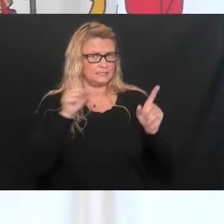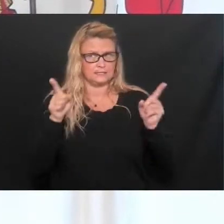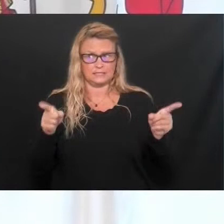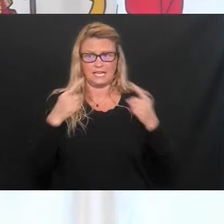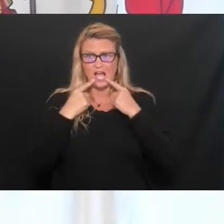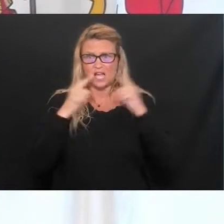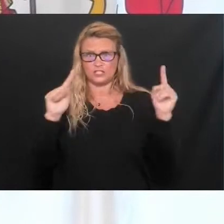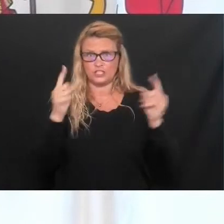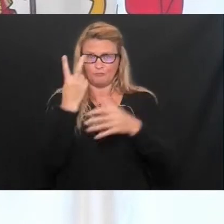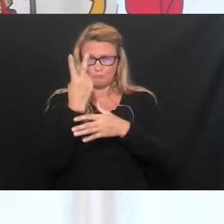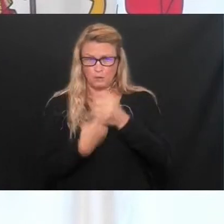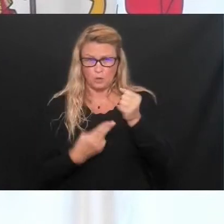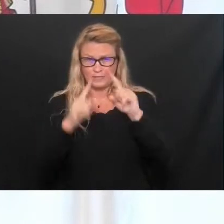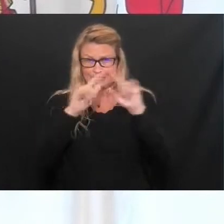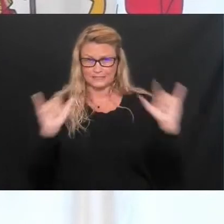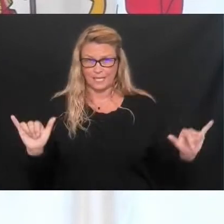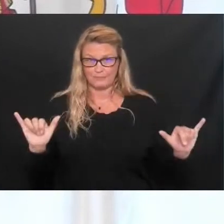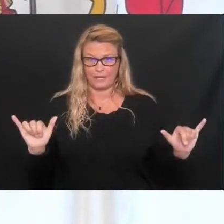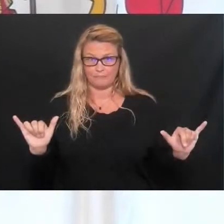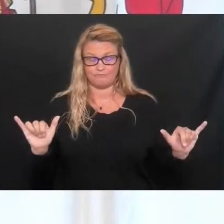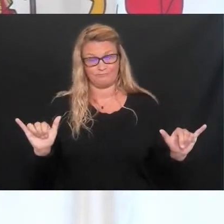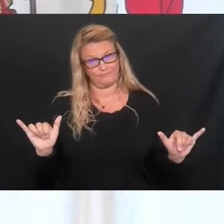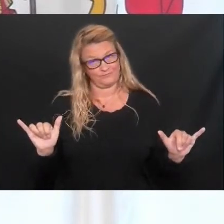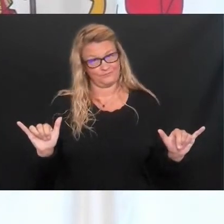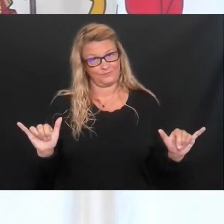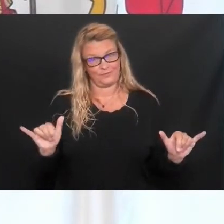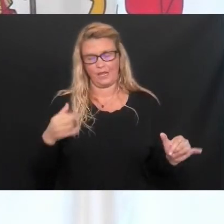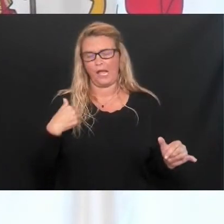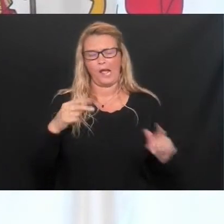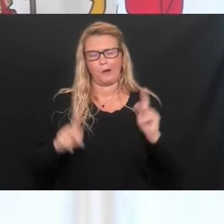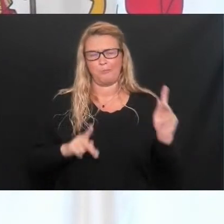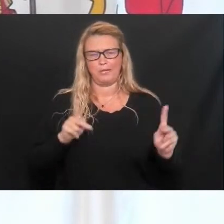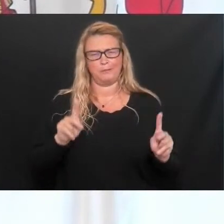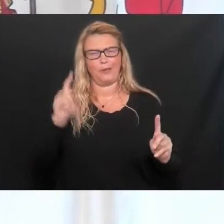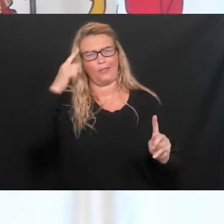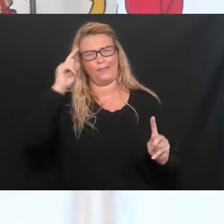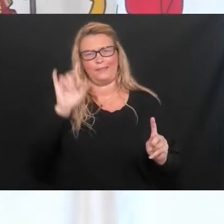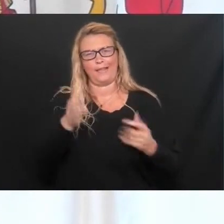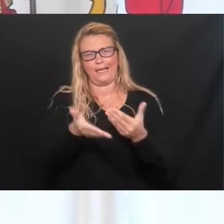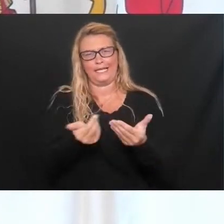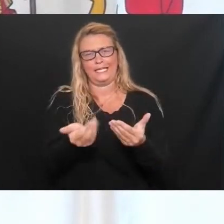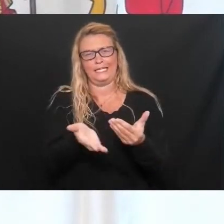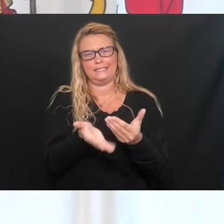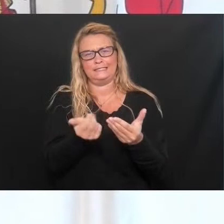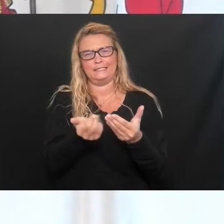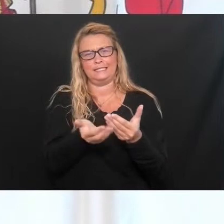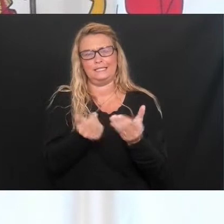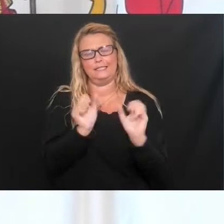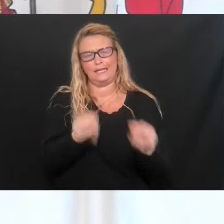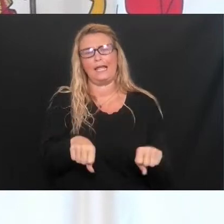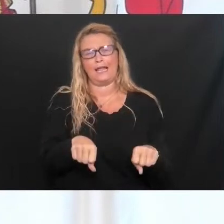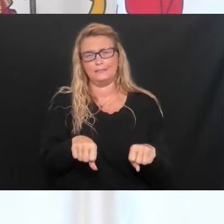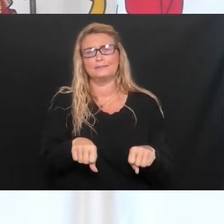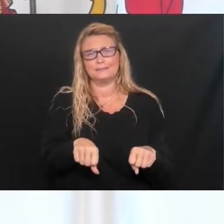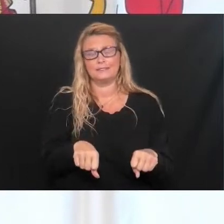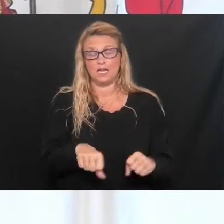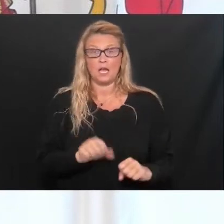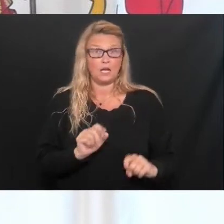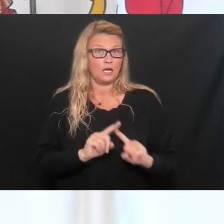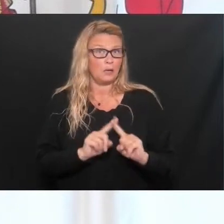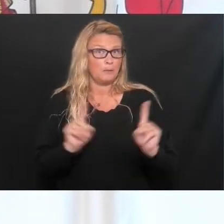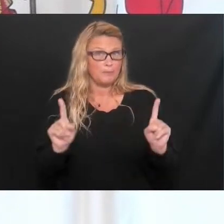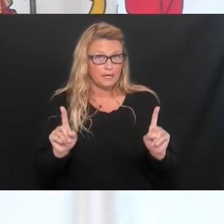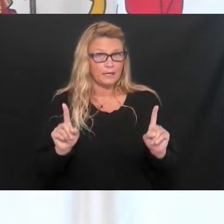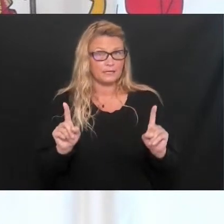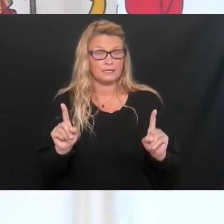that at one time, well, our people will knock that out of the park. But as far as the run on the